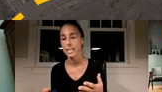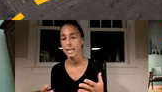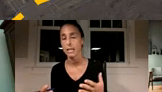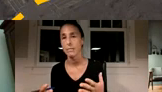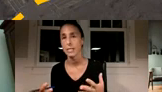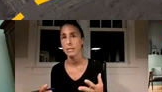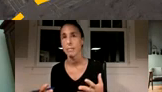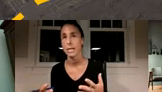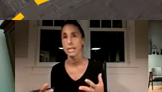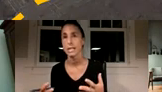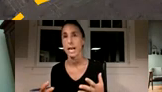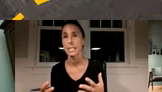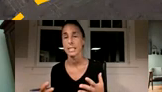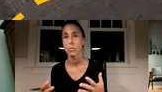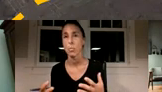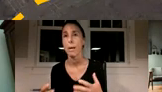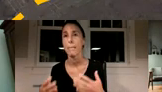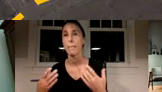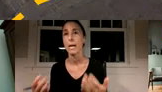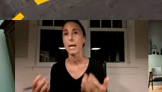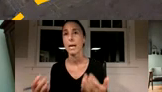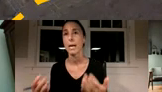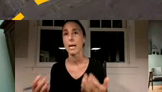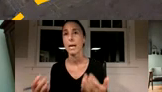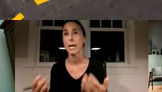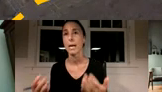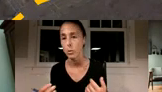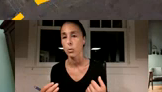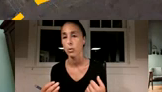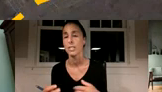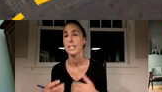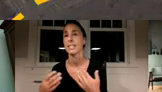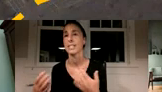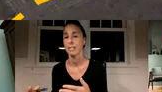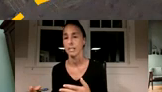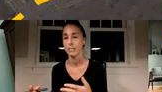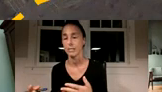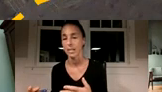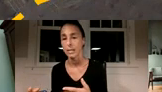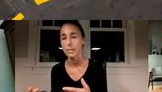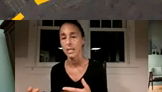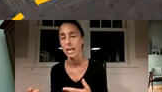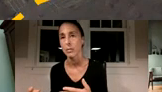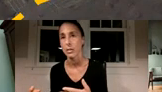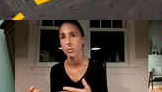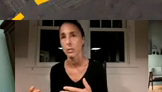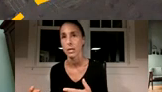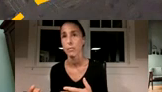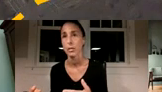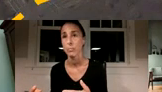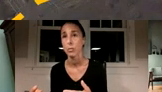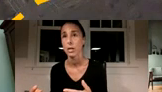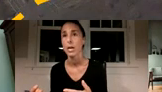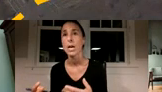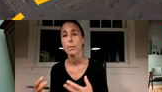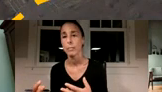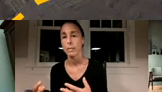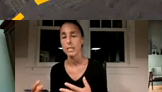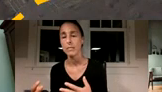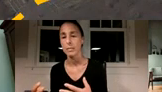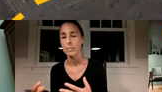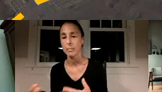plan text itself doesn't mean that that's what must be developed or will necessarily be developed. The language that we're looking for is